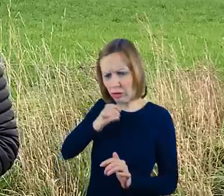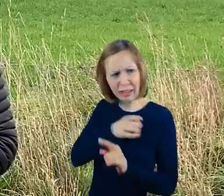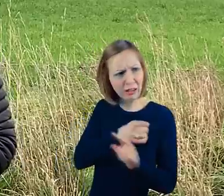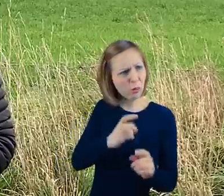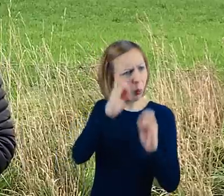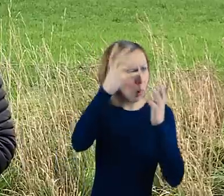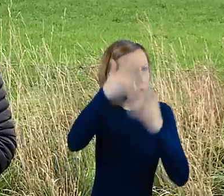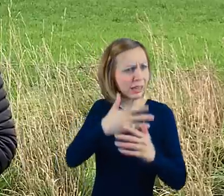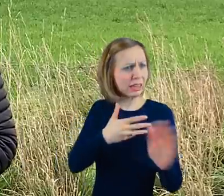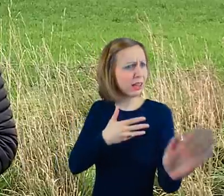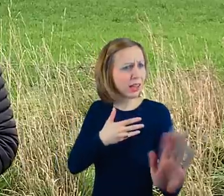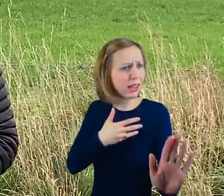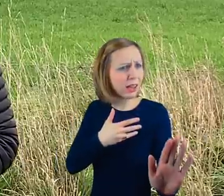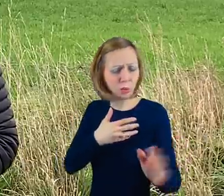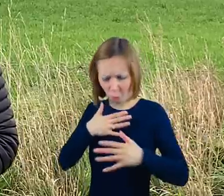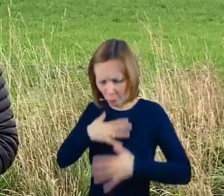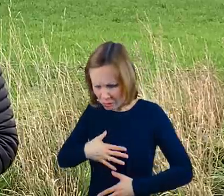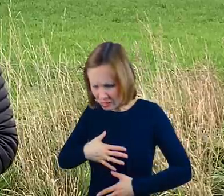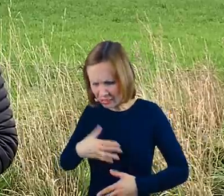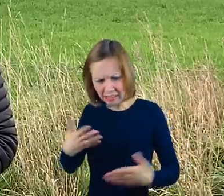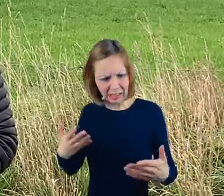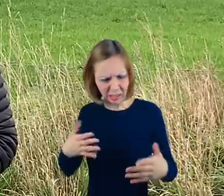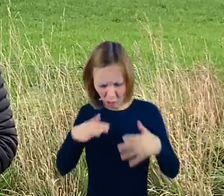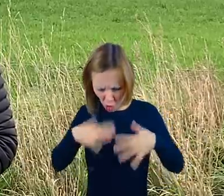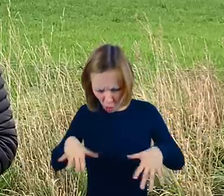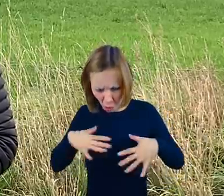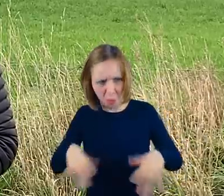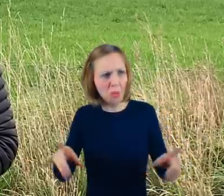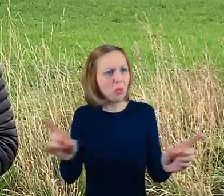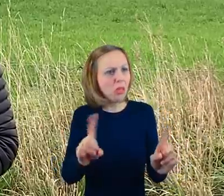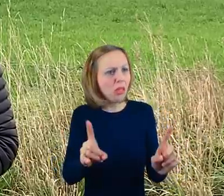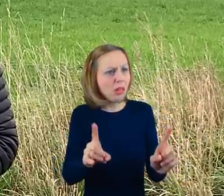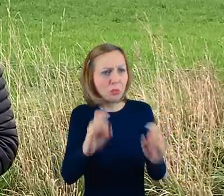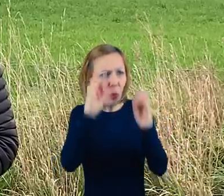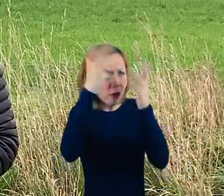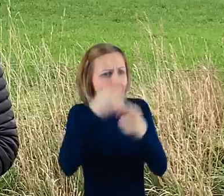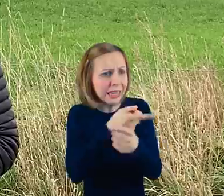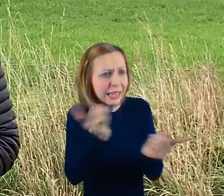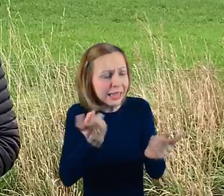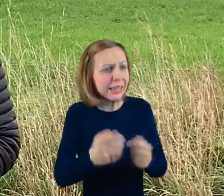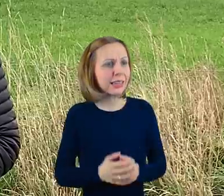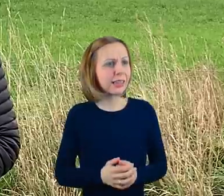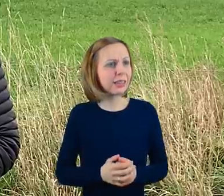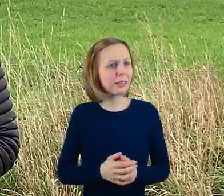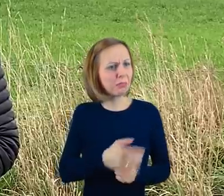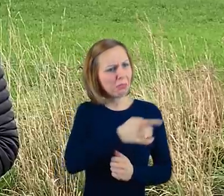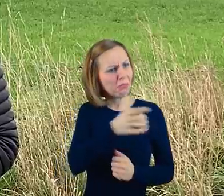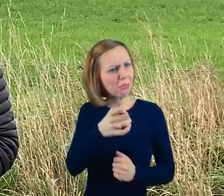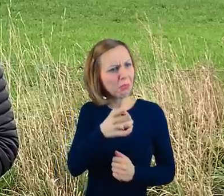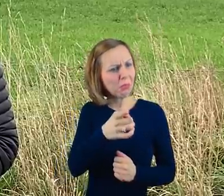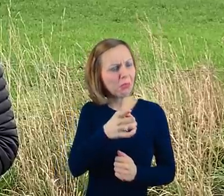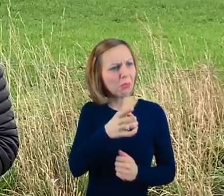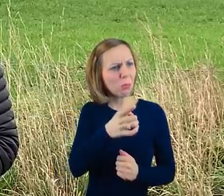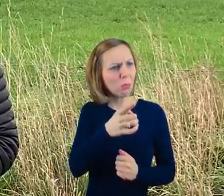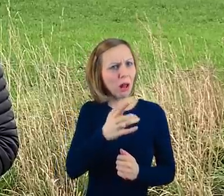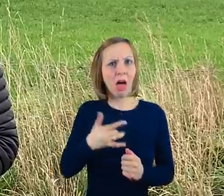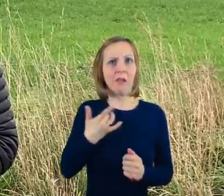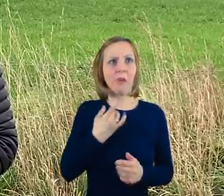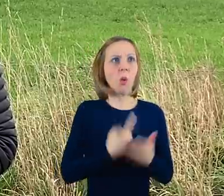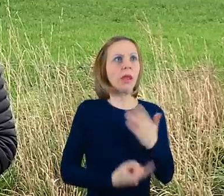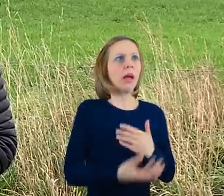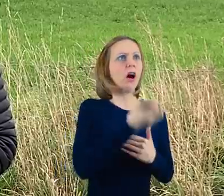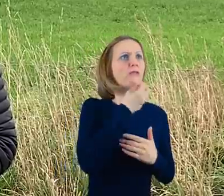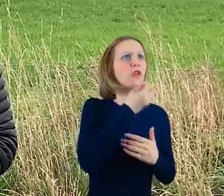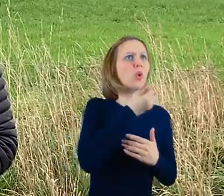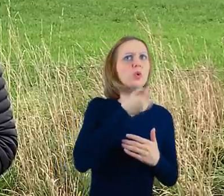what you will drink, or about your body, what you will wear. Is not the life more than food, and the body more